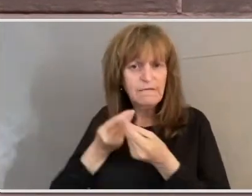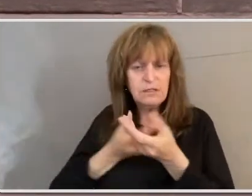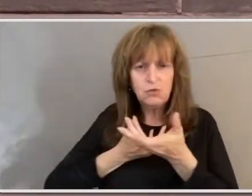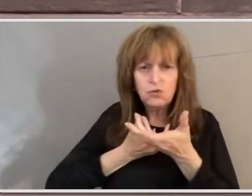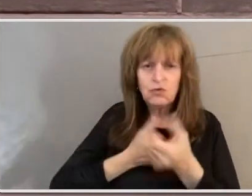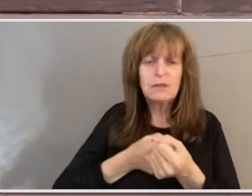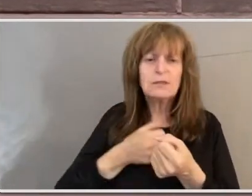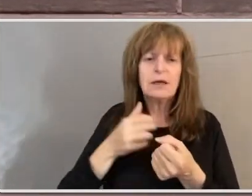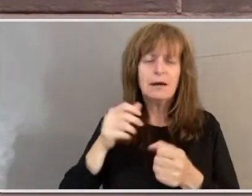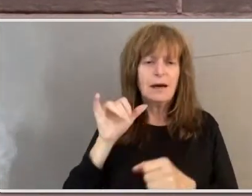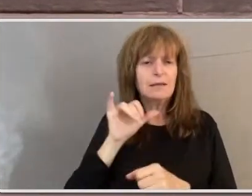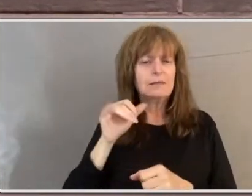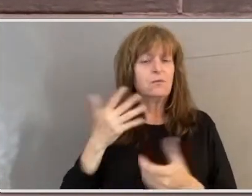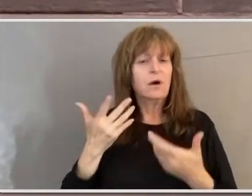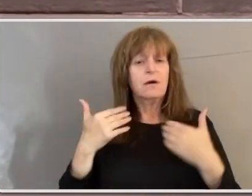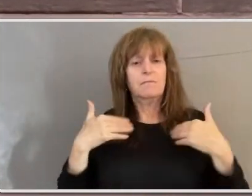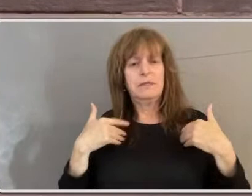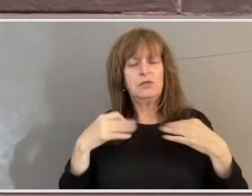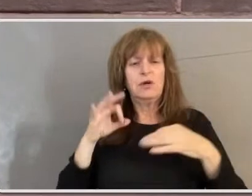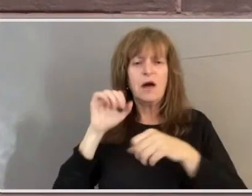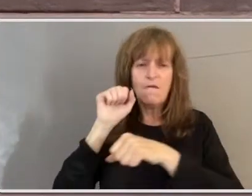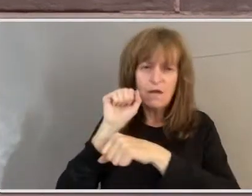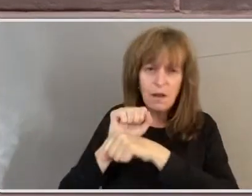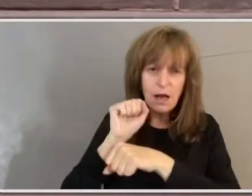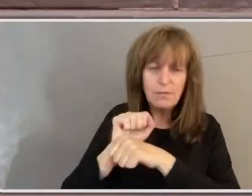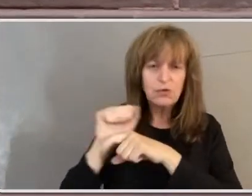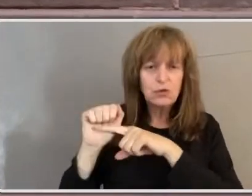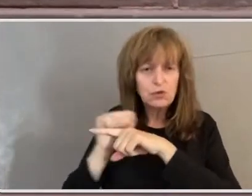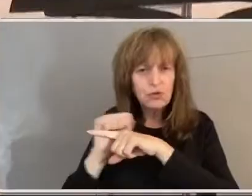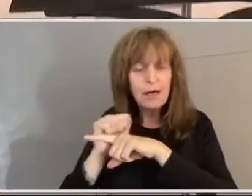of Ontario, so help me God.